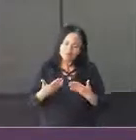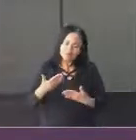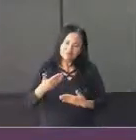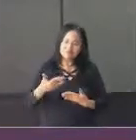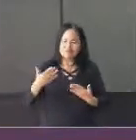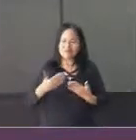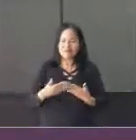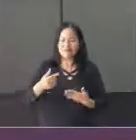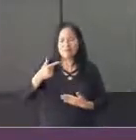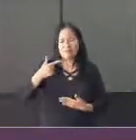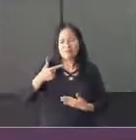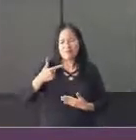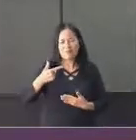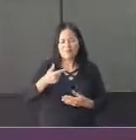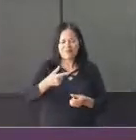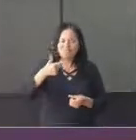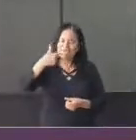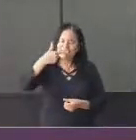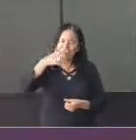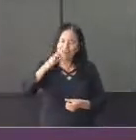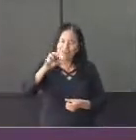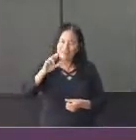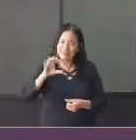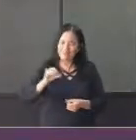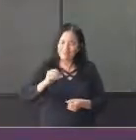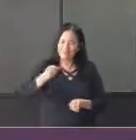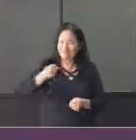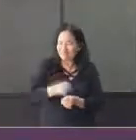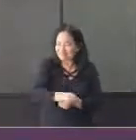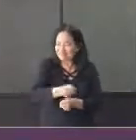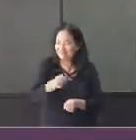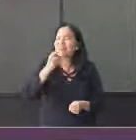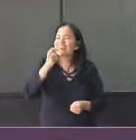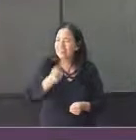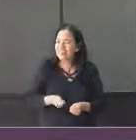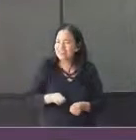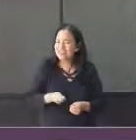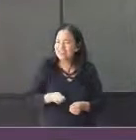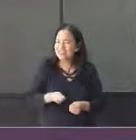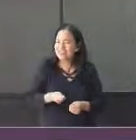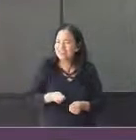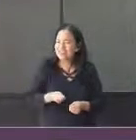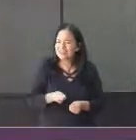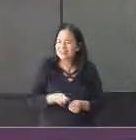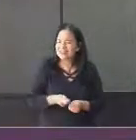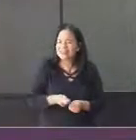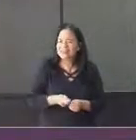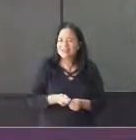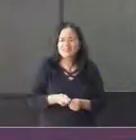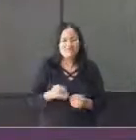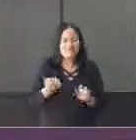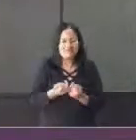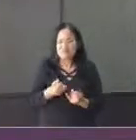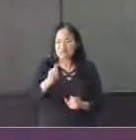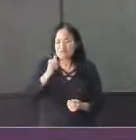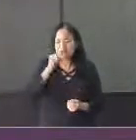the terms of gender, which is only the expression that the system has in general regarding